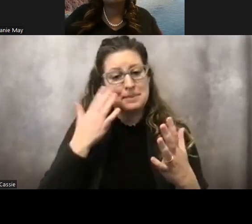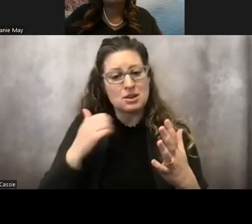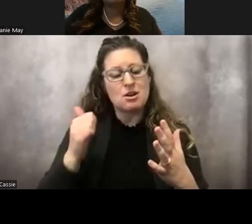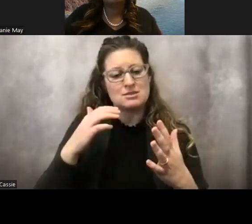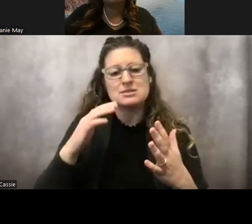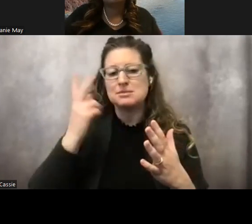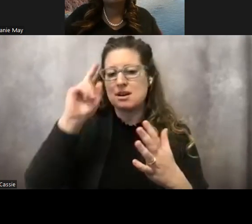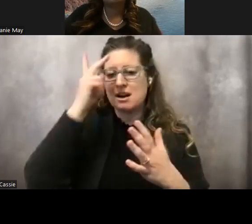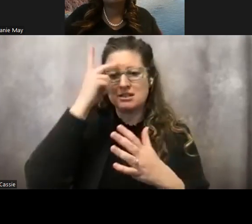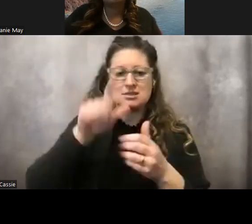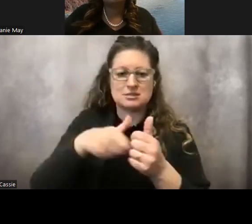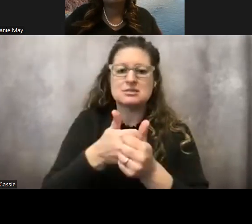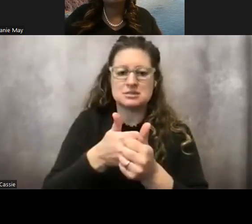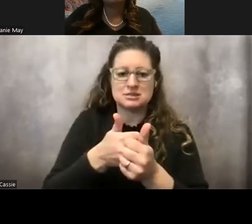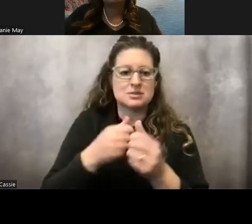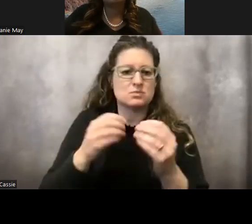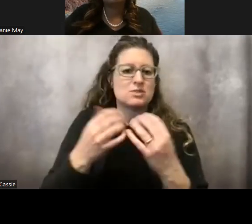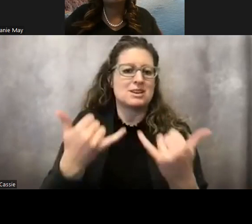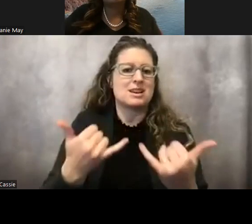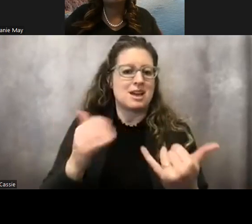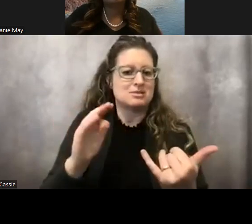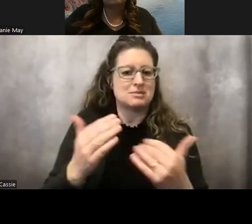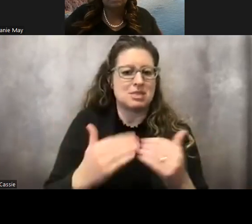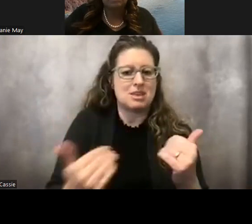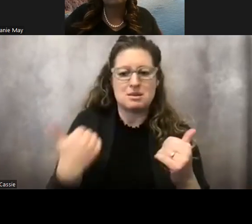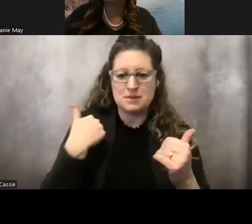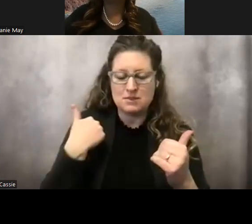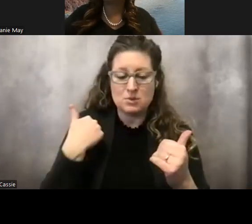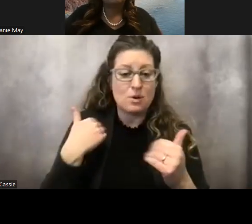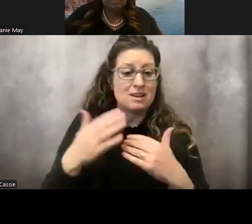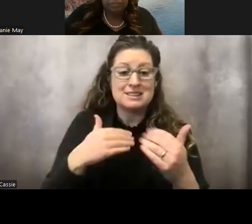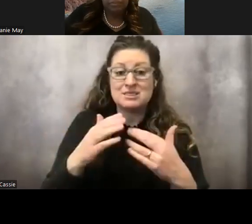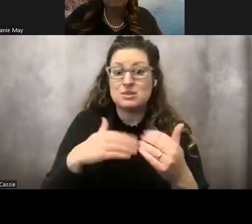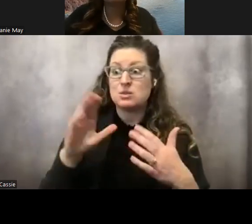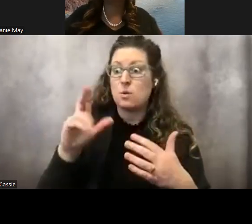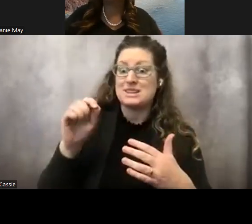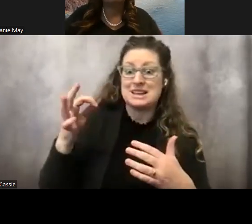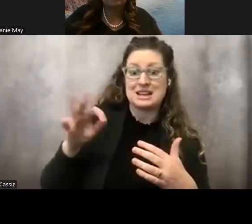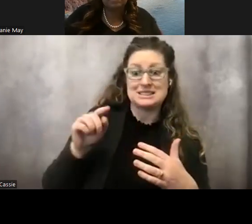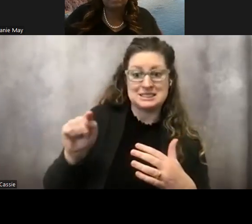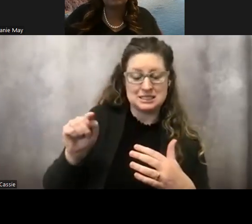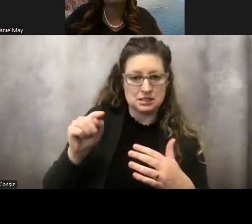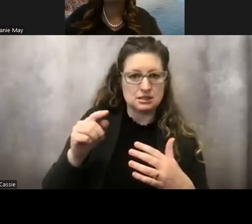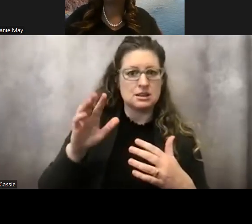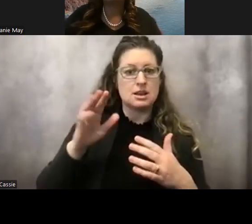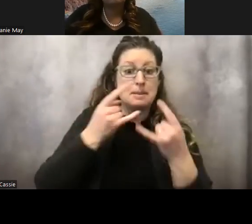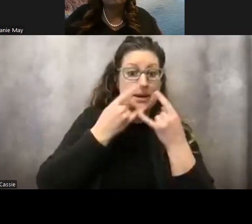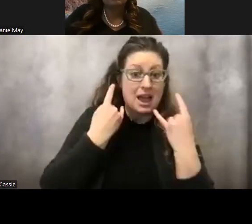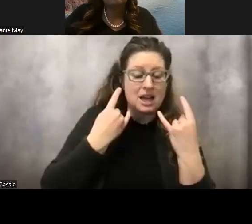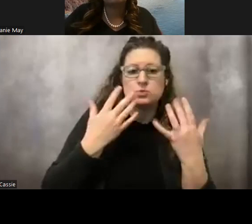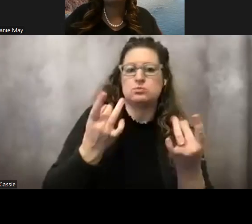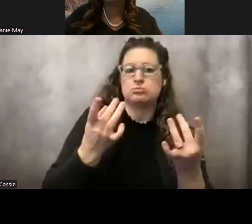And so even with COVID vaccines, there's a lot of politics, and masks, there was a lot of politics. And so I think that can contribute